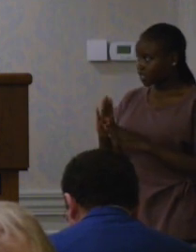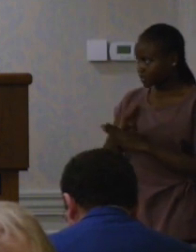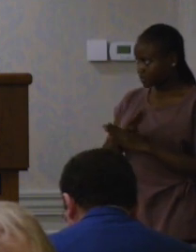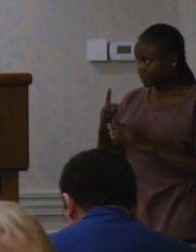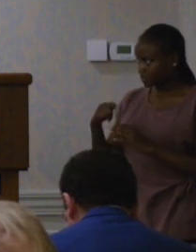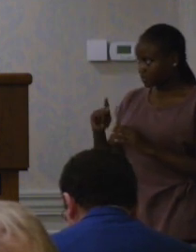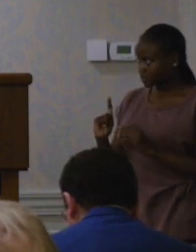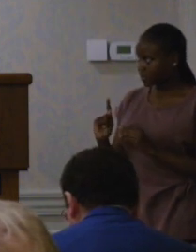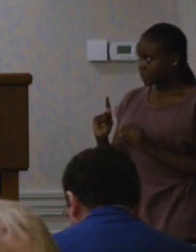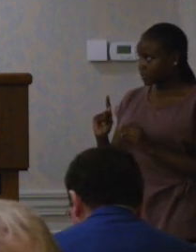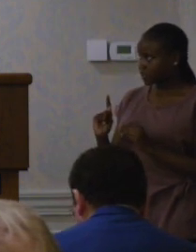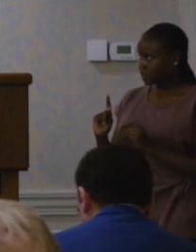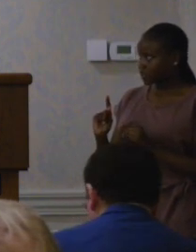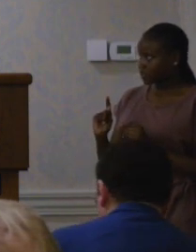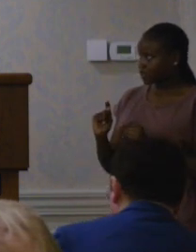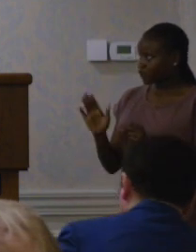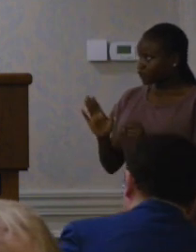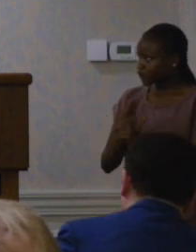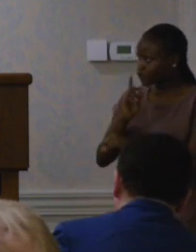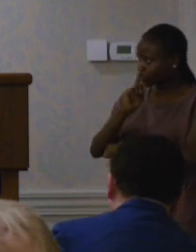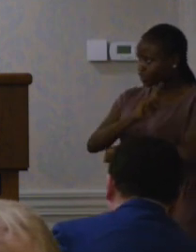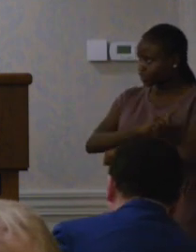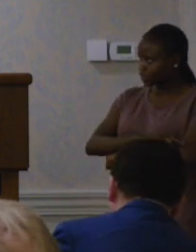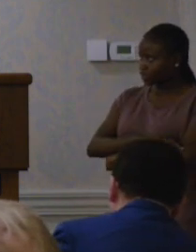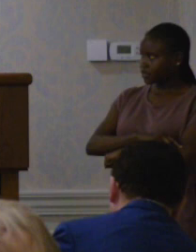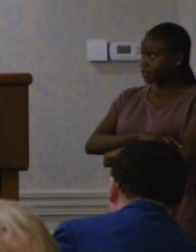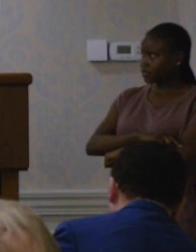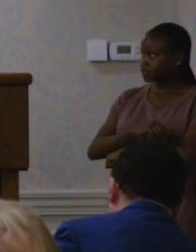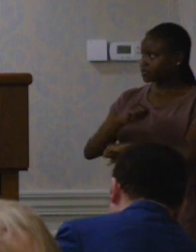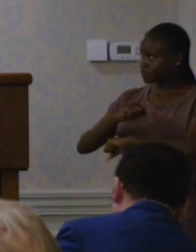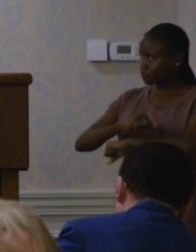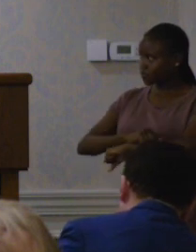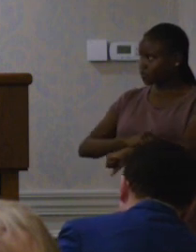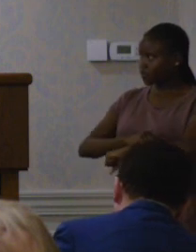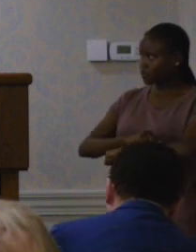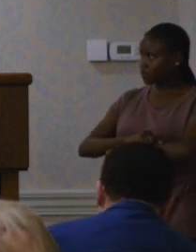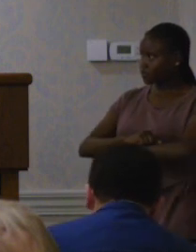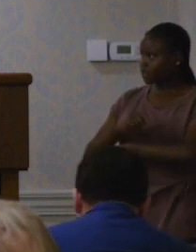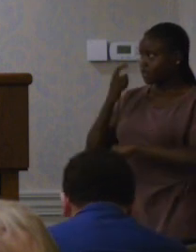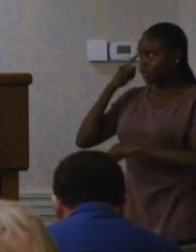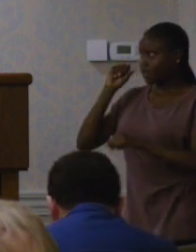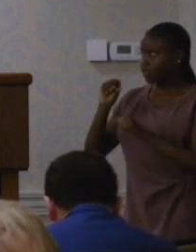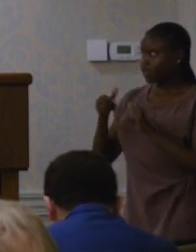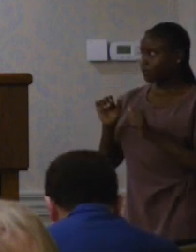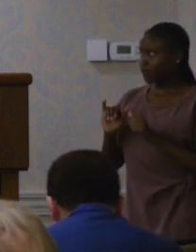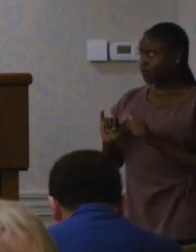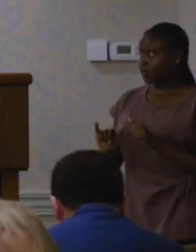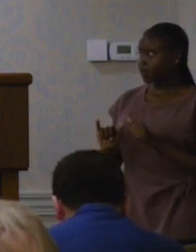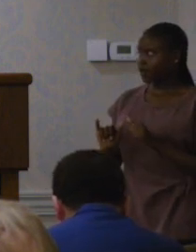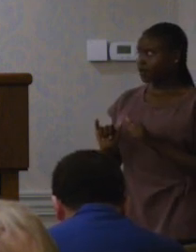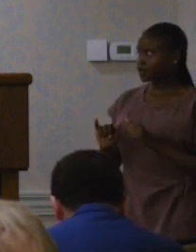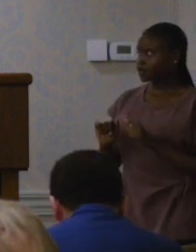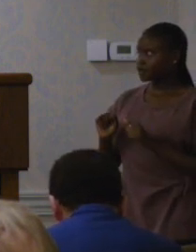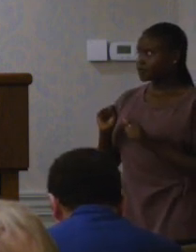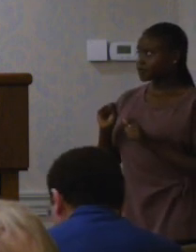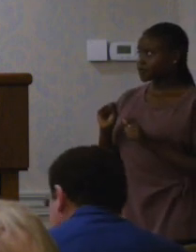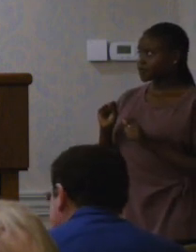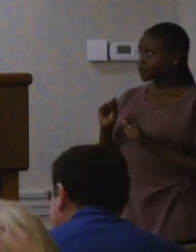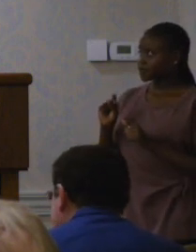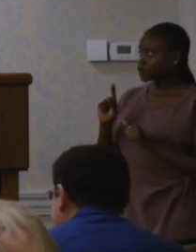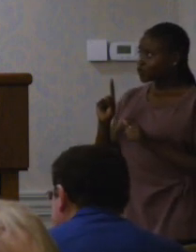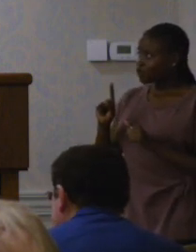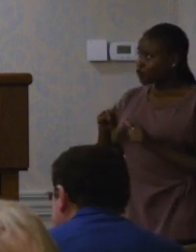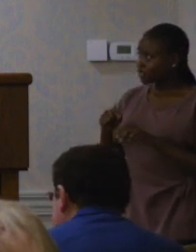the full day schooling, and thinking about that, what time is